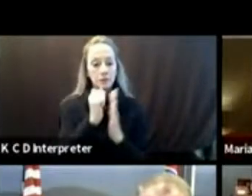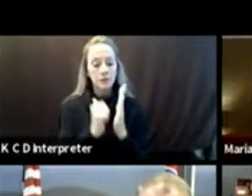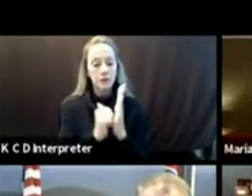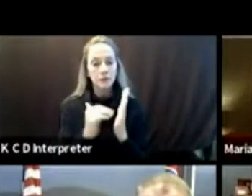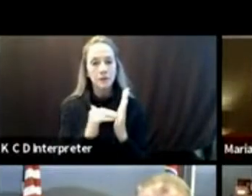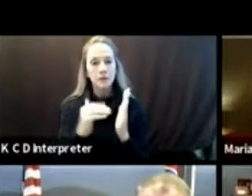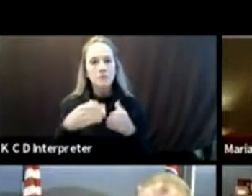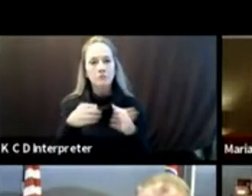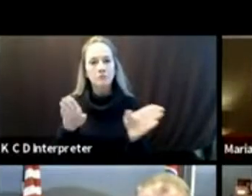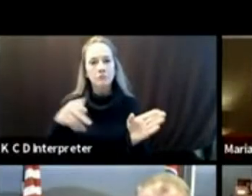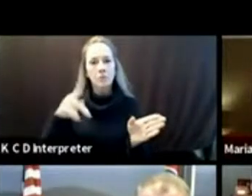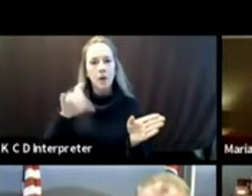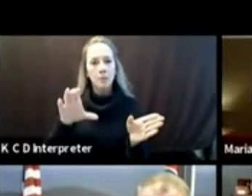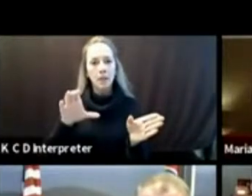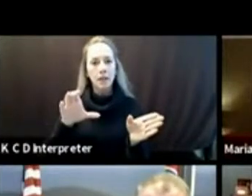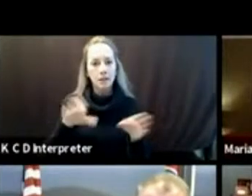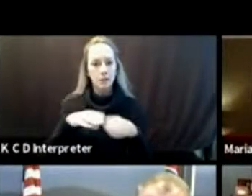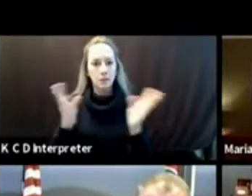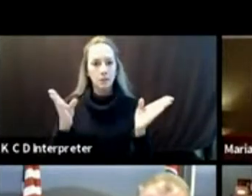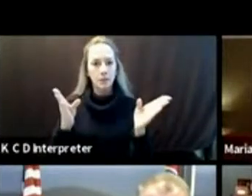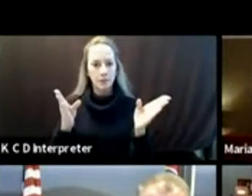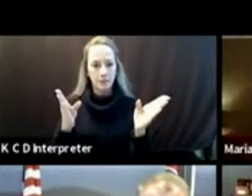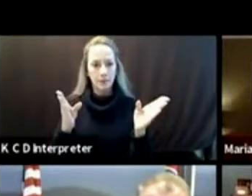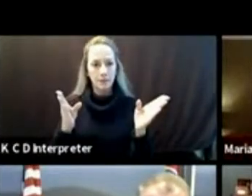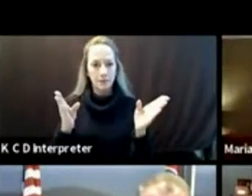public forum. And